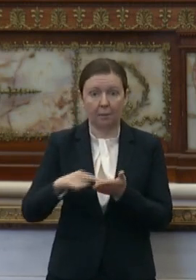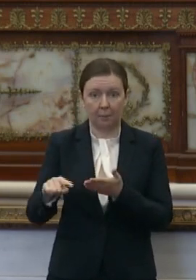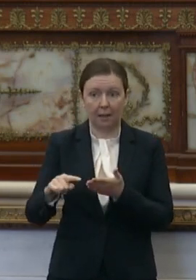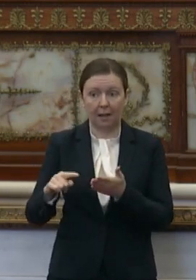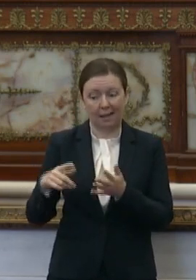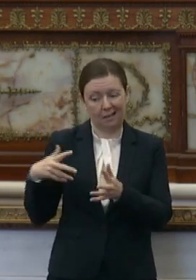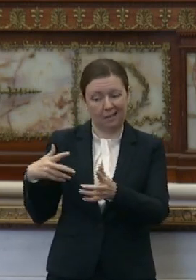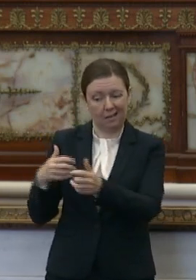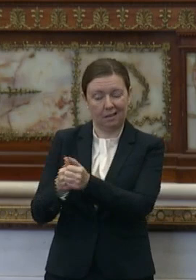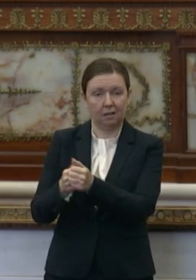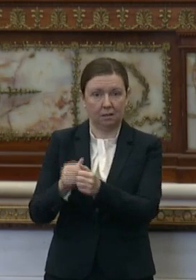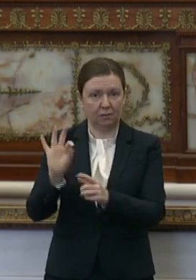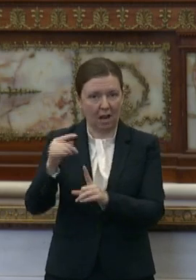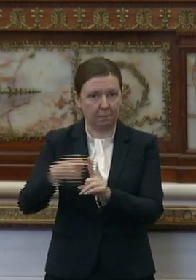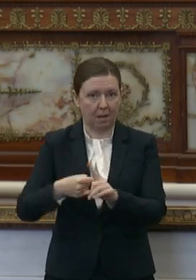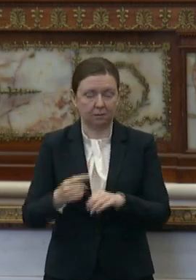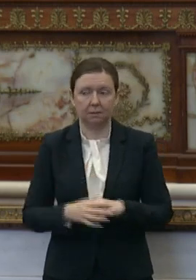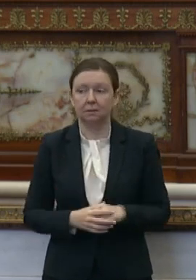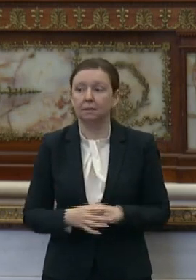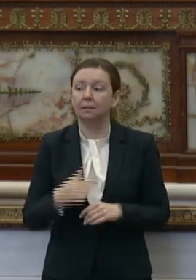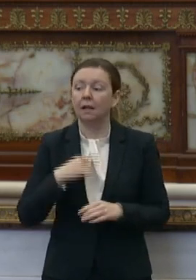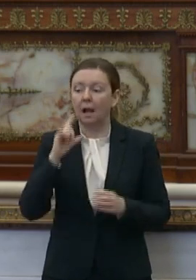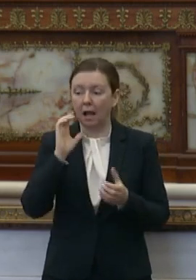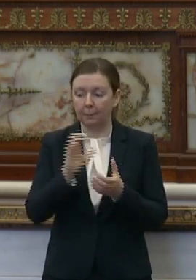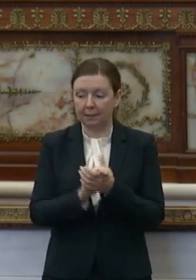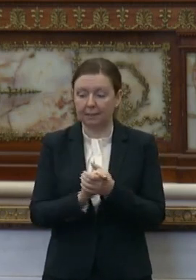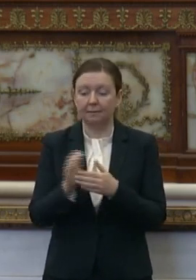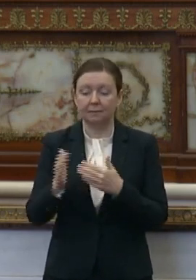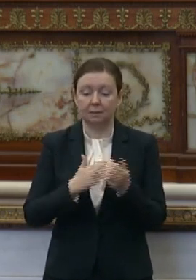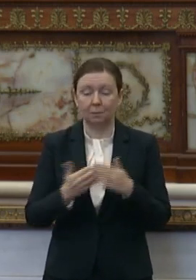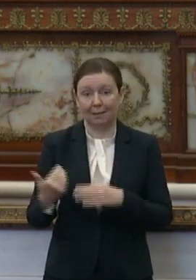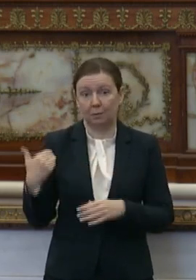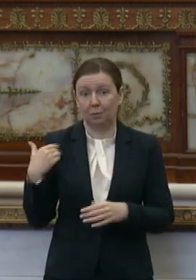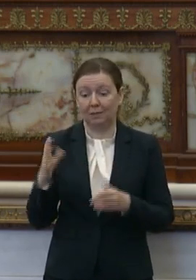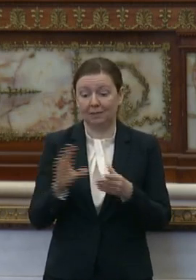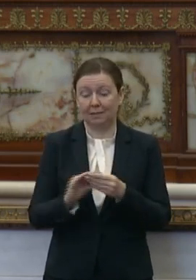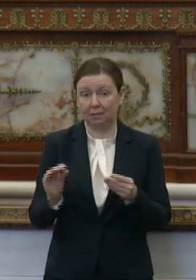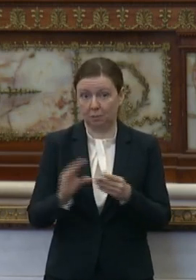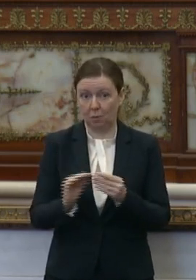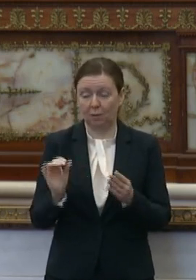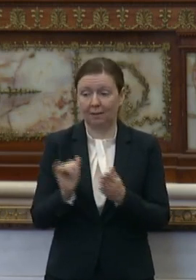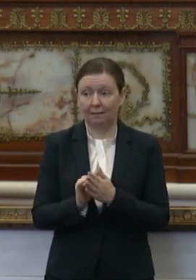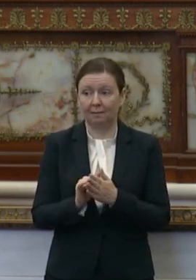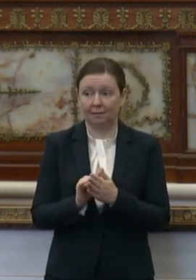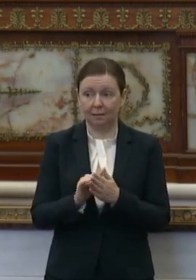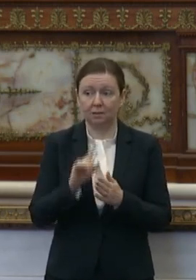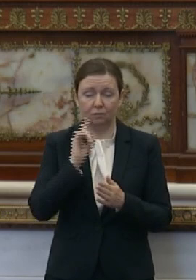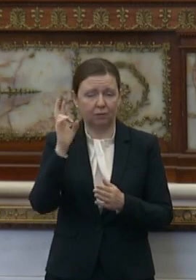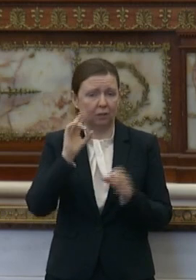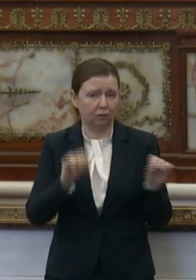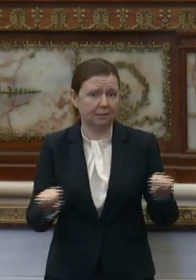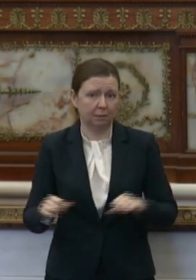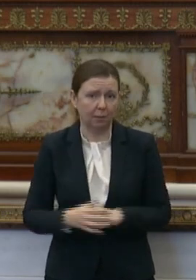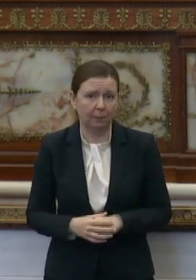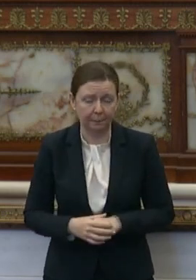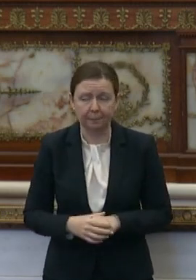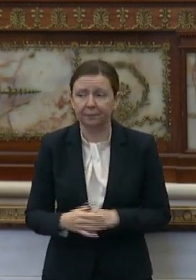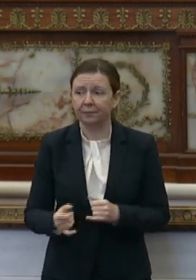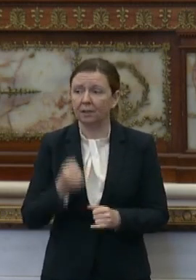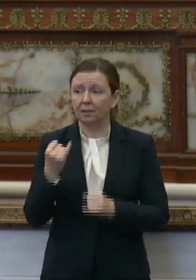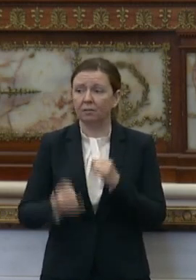over a 9-month period. I believe, despite the previous testimony, that this is very reasonable.